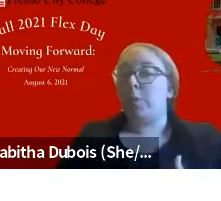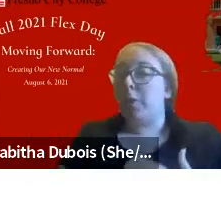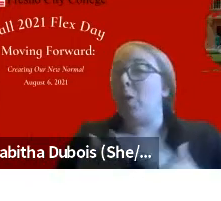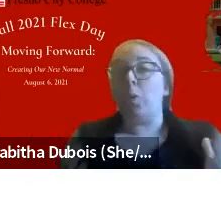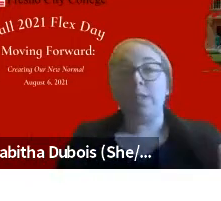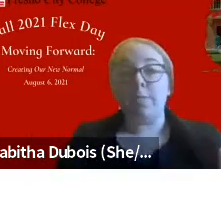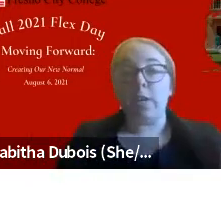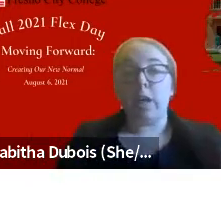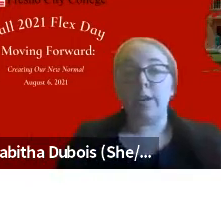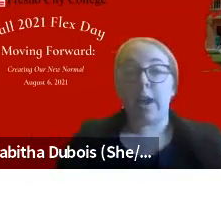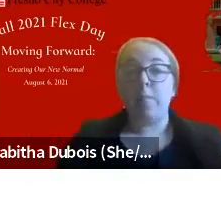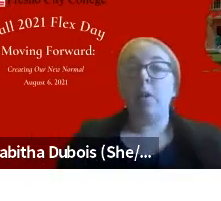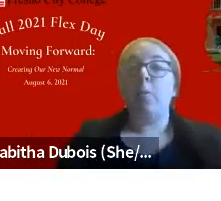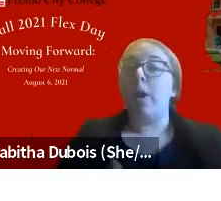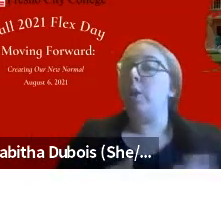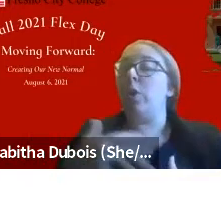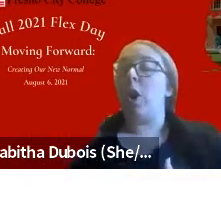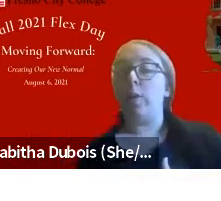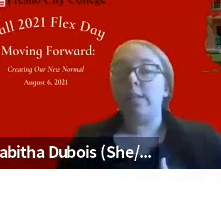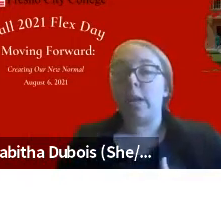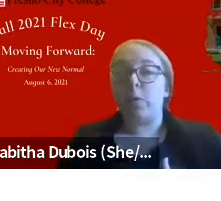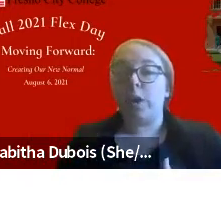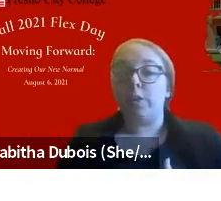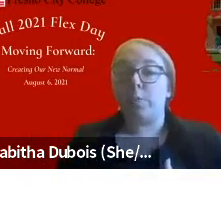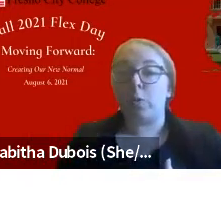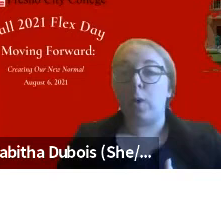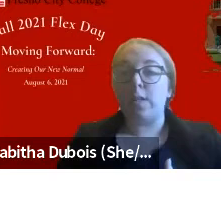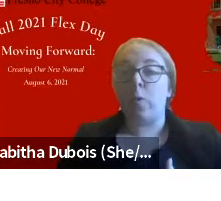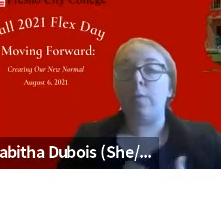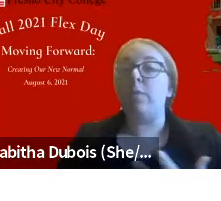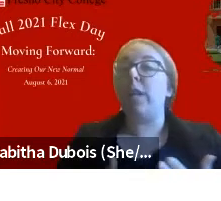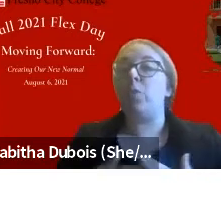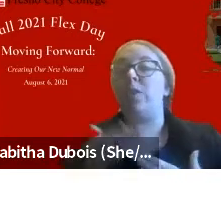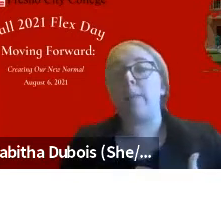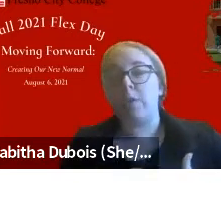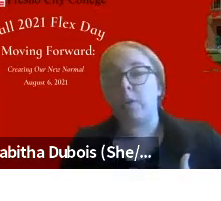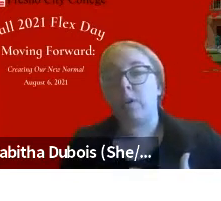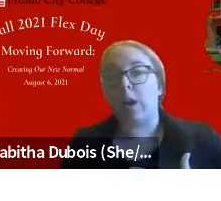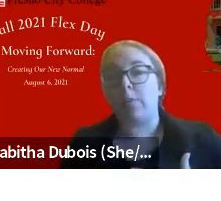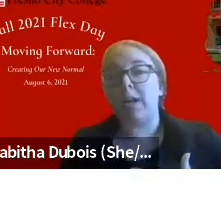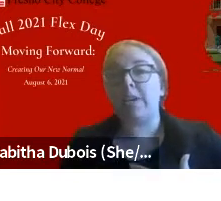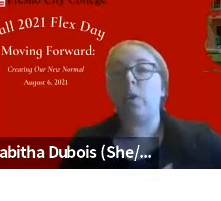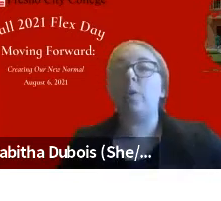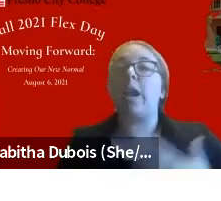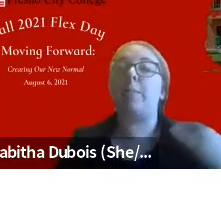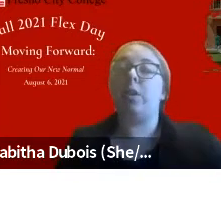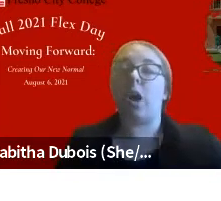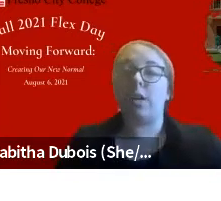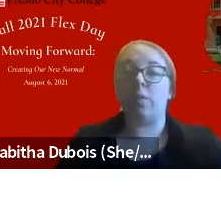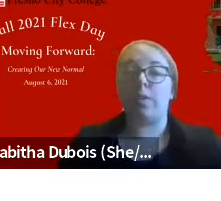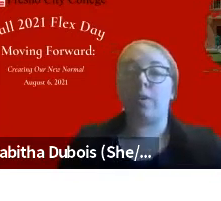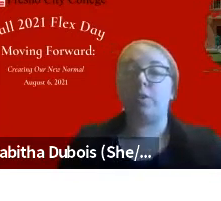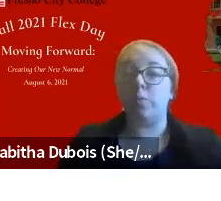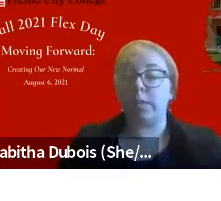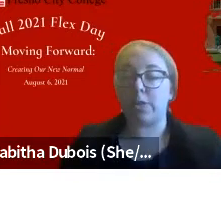The interpreter can only stay for the allotted time, but you can always set up an interpreter request form if you'd like to adapt your class schedule. I know that happened a